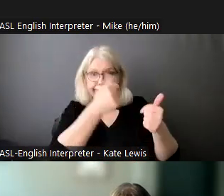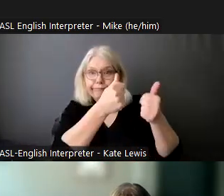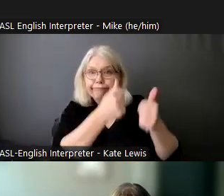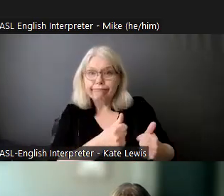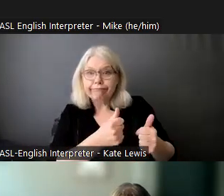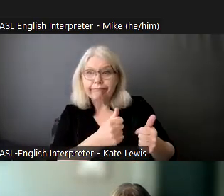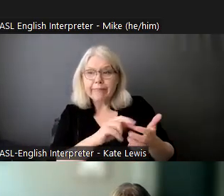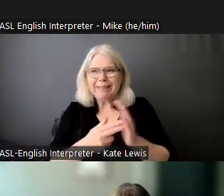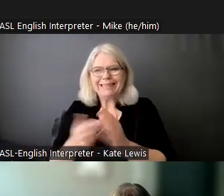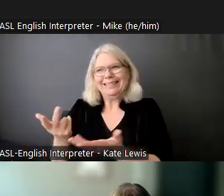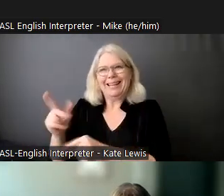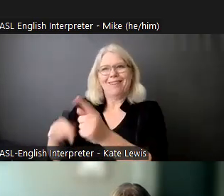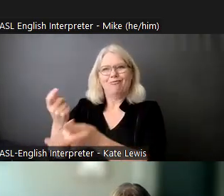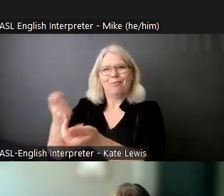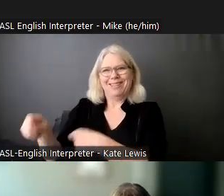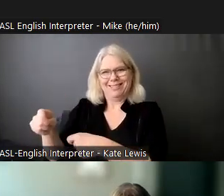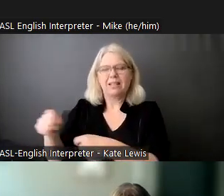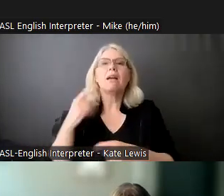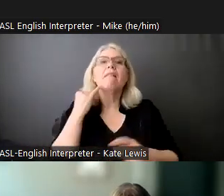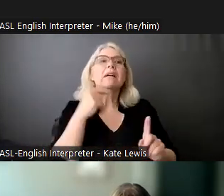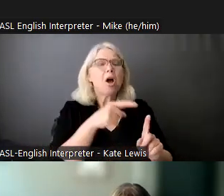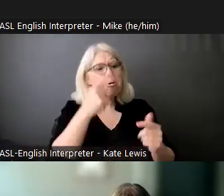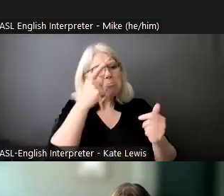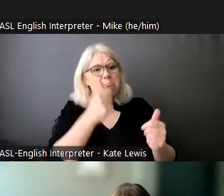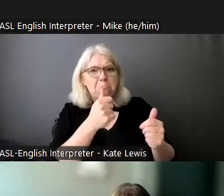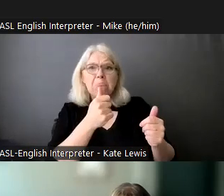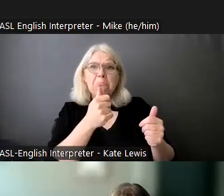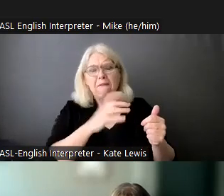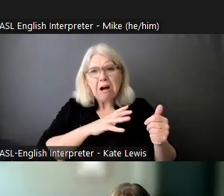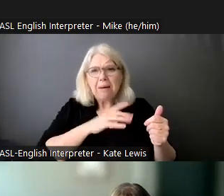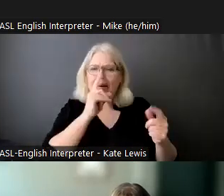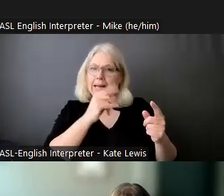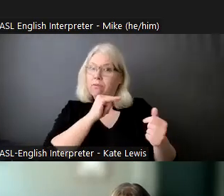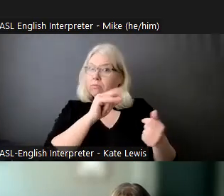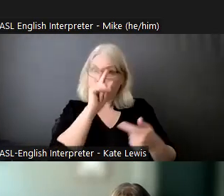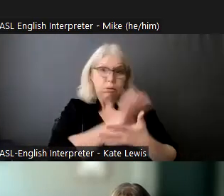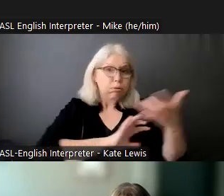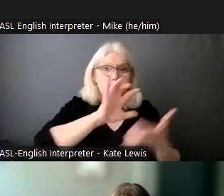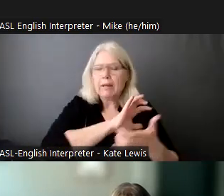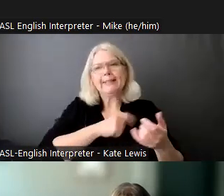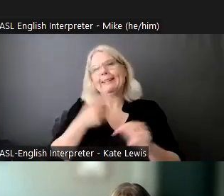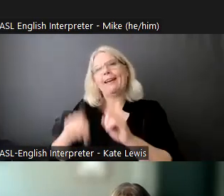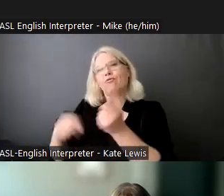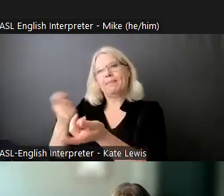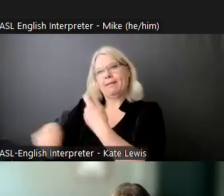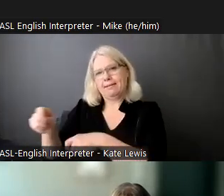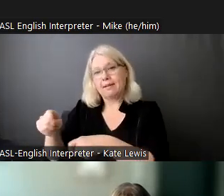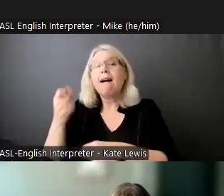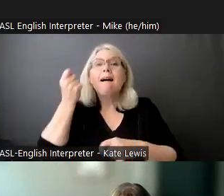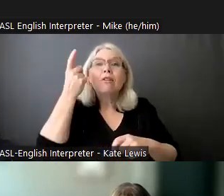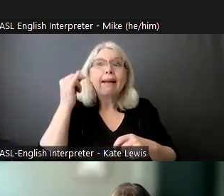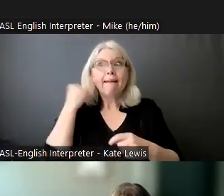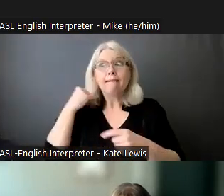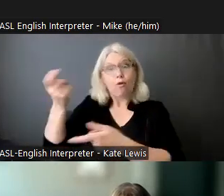revoke the document. Just be aware that any signed revocation or new power of attorney does need to be sent to